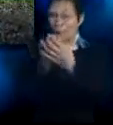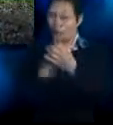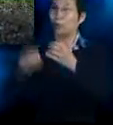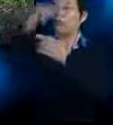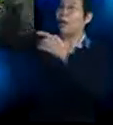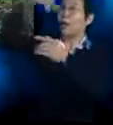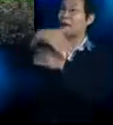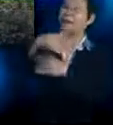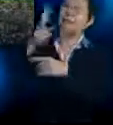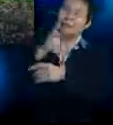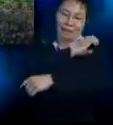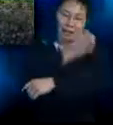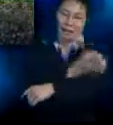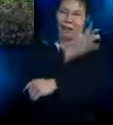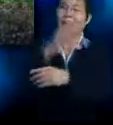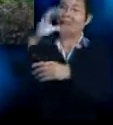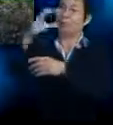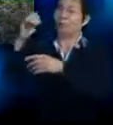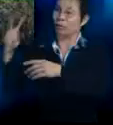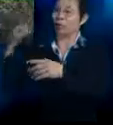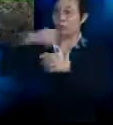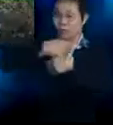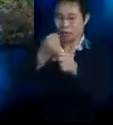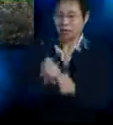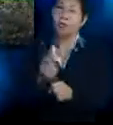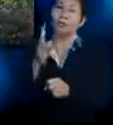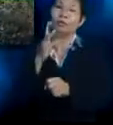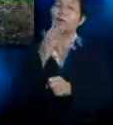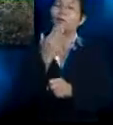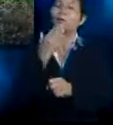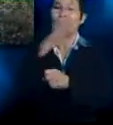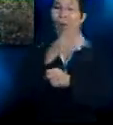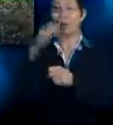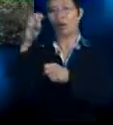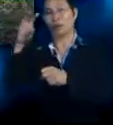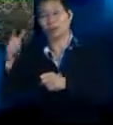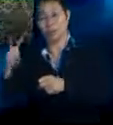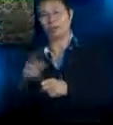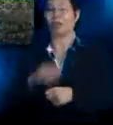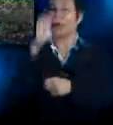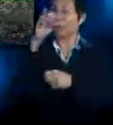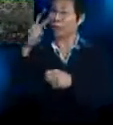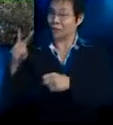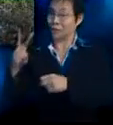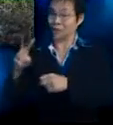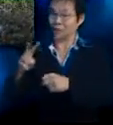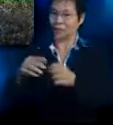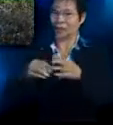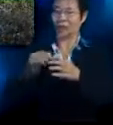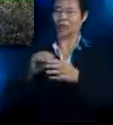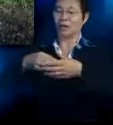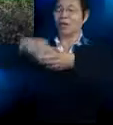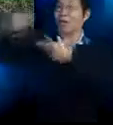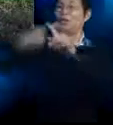and turns carbon dioxide and water into glucose and oxygen. The oxygen then diffuses out